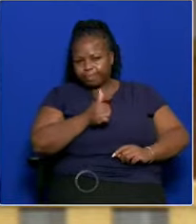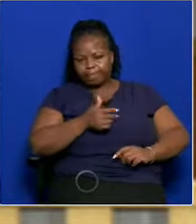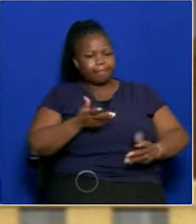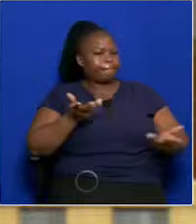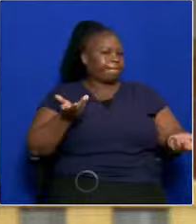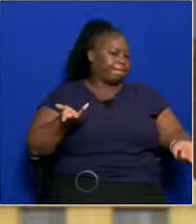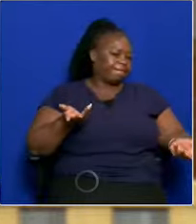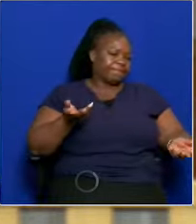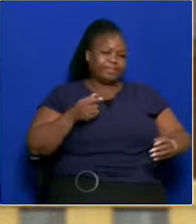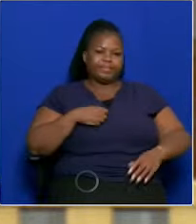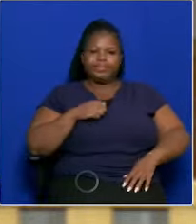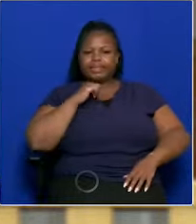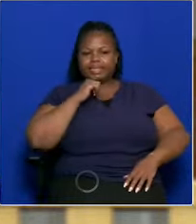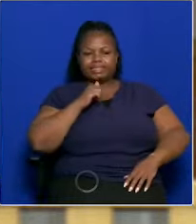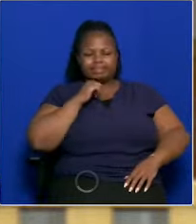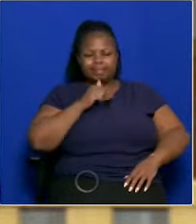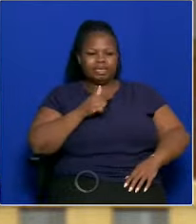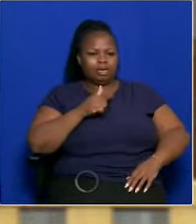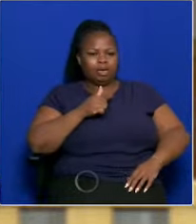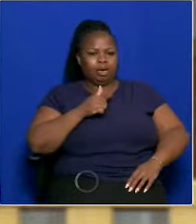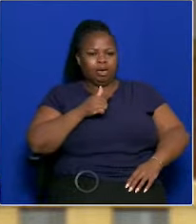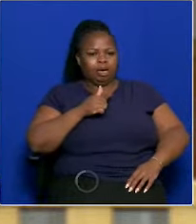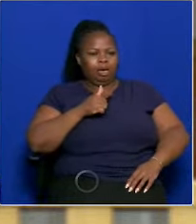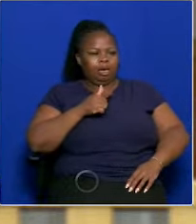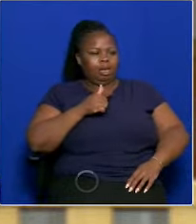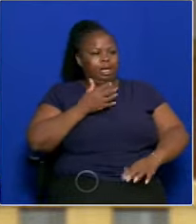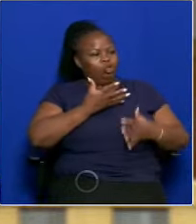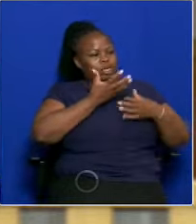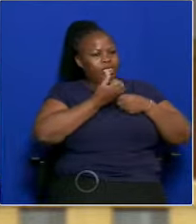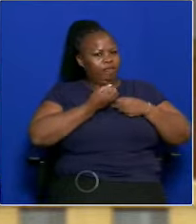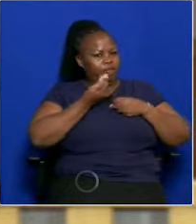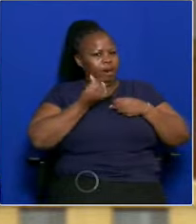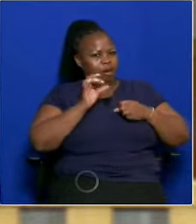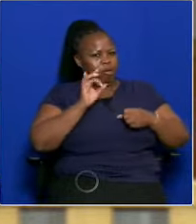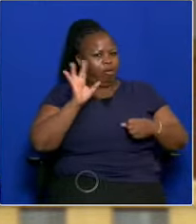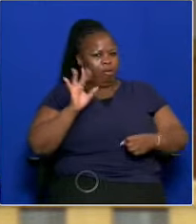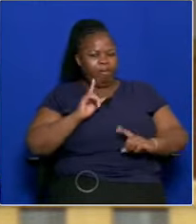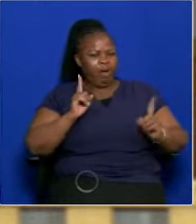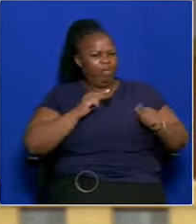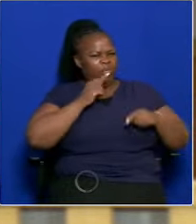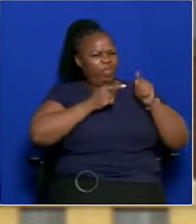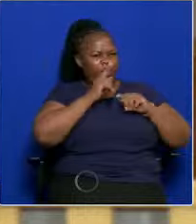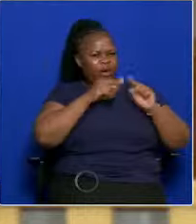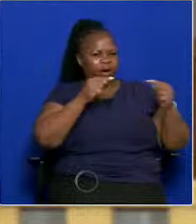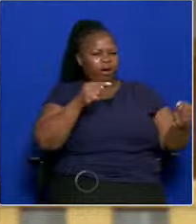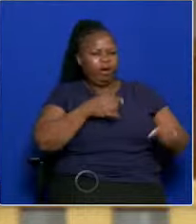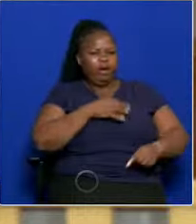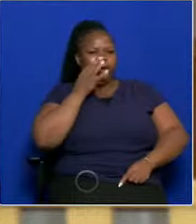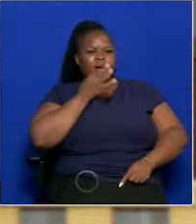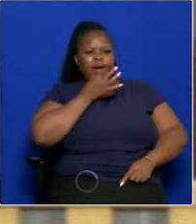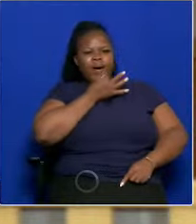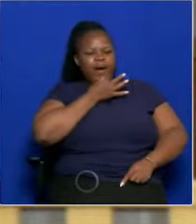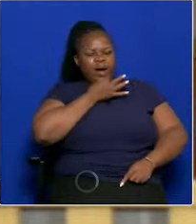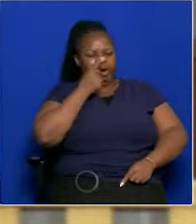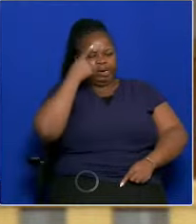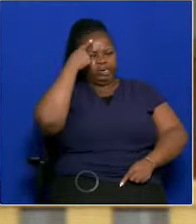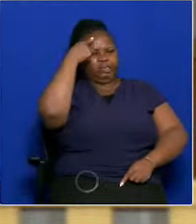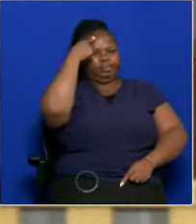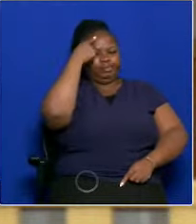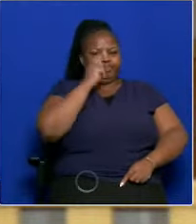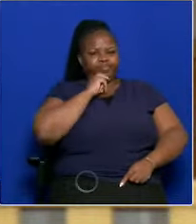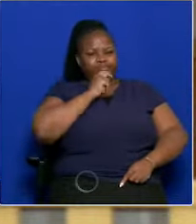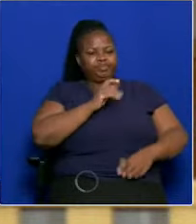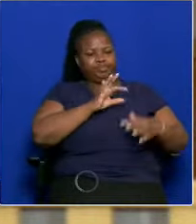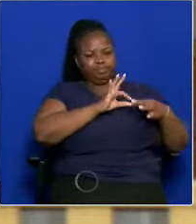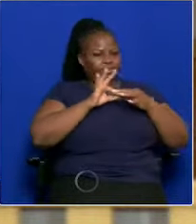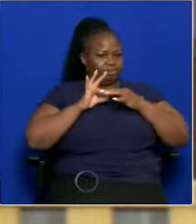was a loan, but you surely cannot blame him to form the impression, even if you